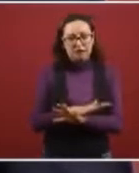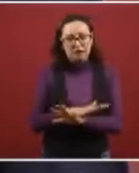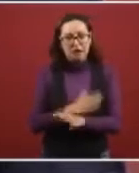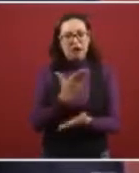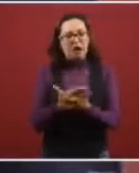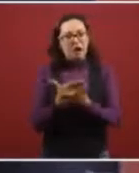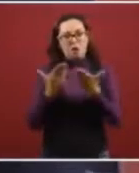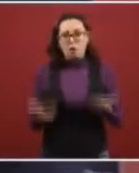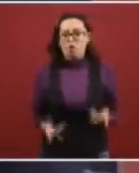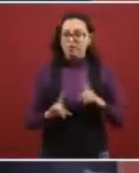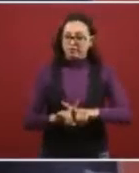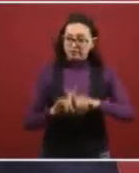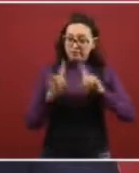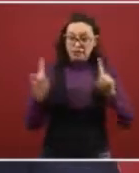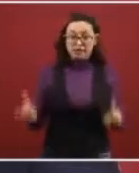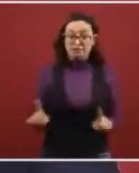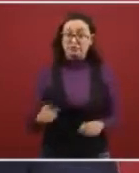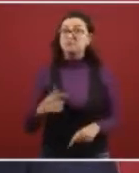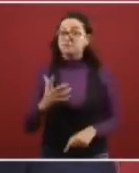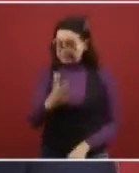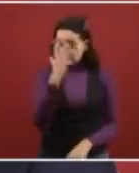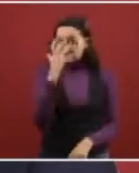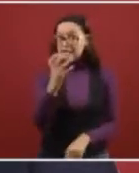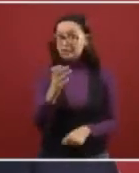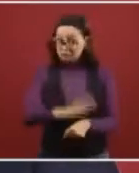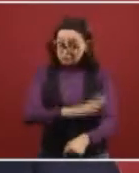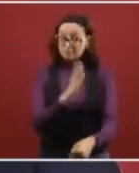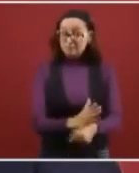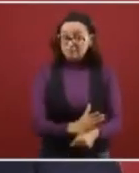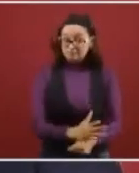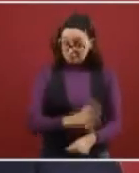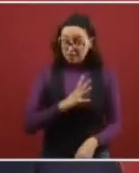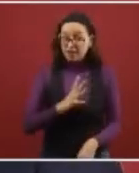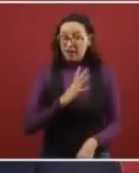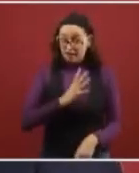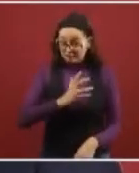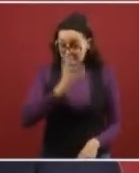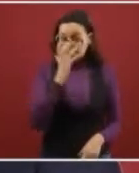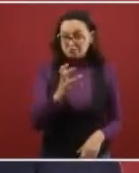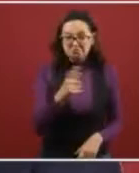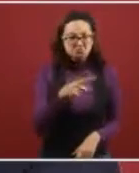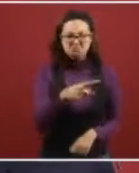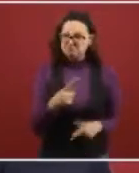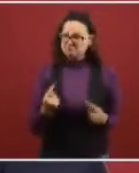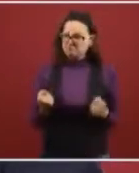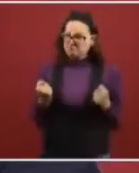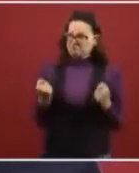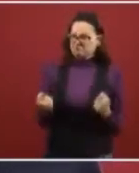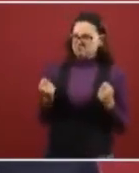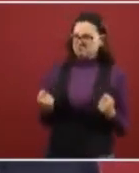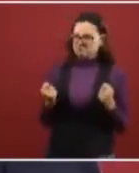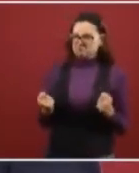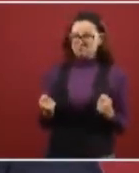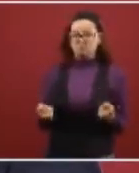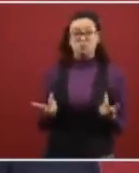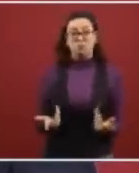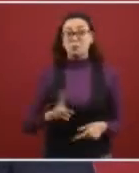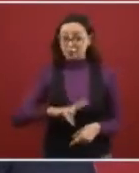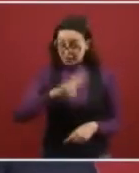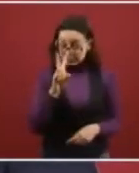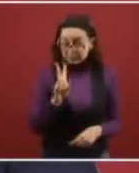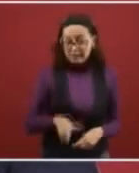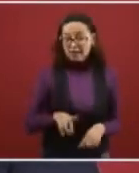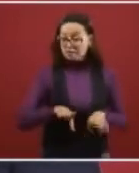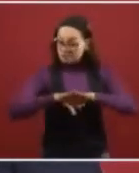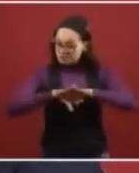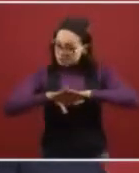otros tiempos y que that it's another time and there is no impunity and that you will be punished por parejo a todos. Evenly, all of